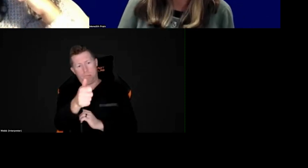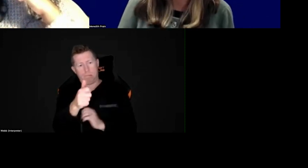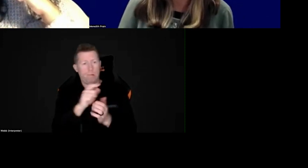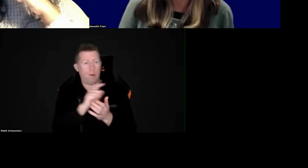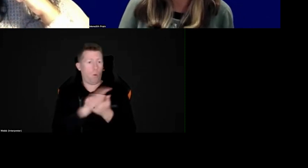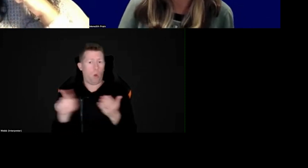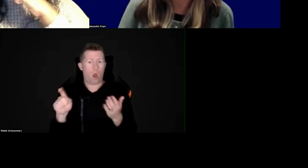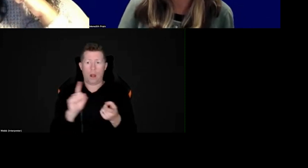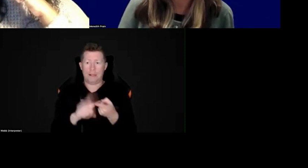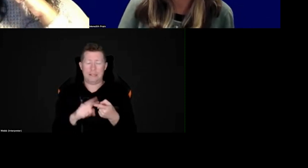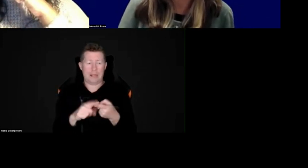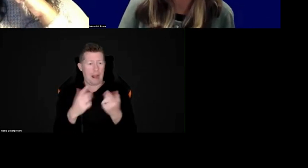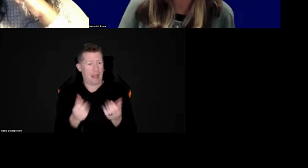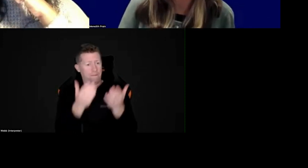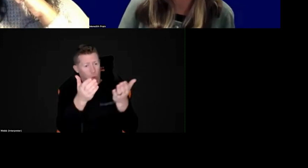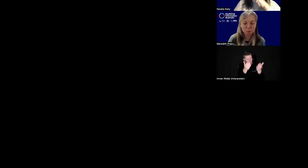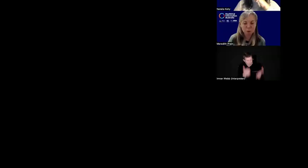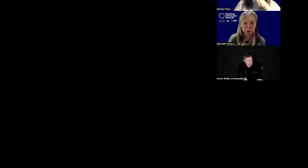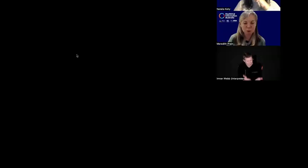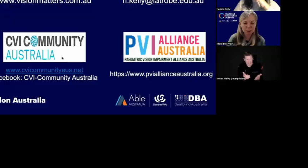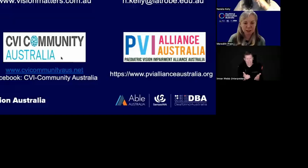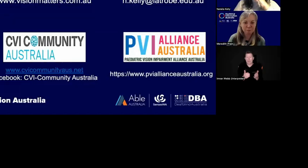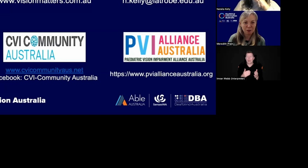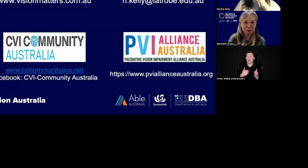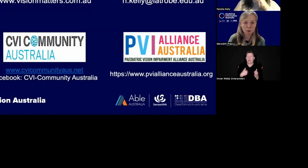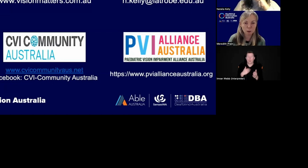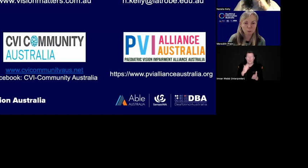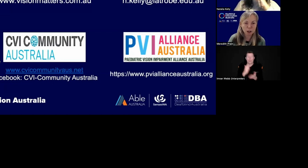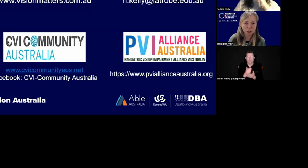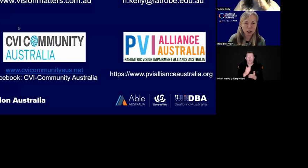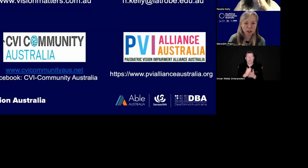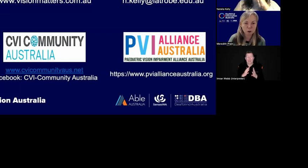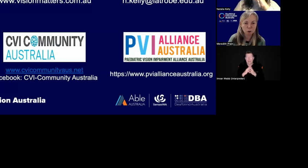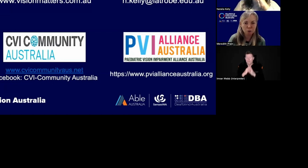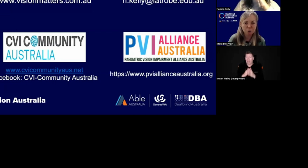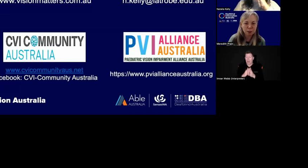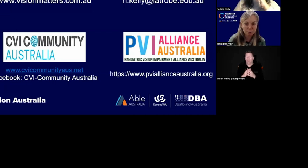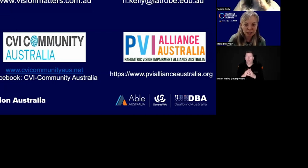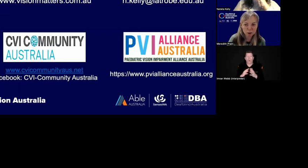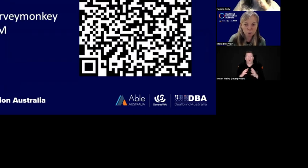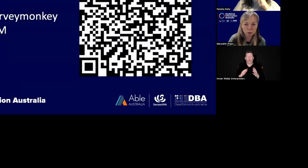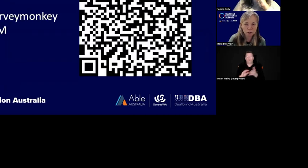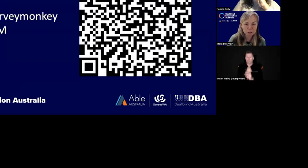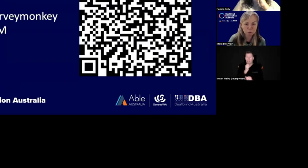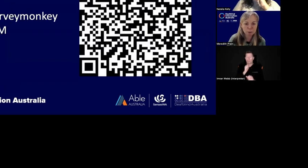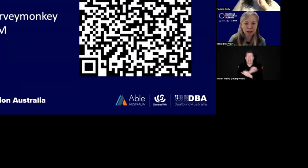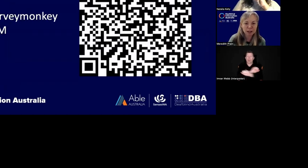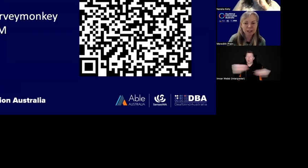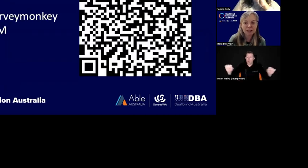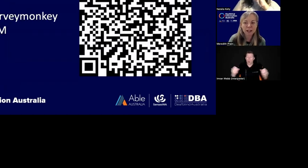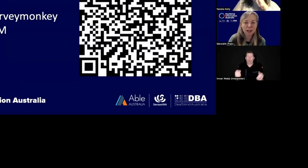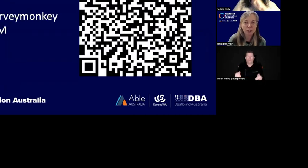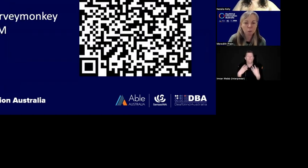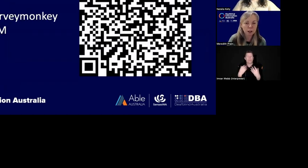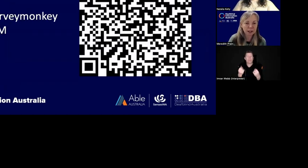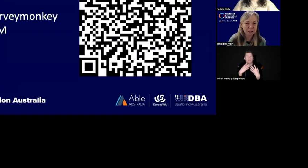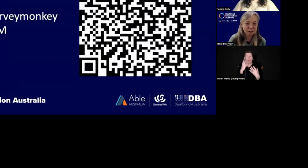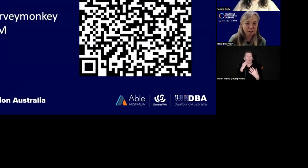you online. Um, everybody, we really value and appreciate your feedback on these webinars.